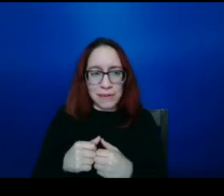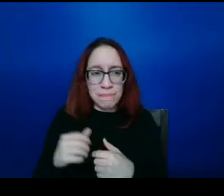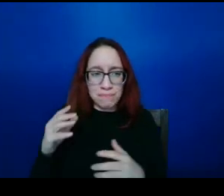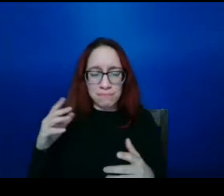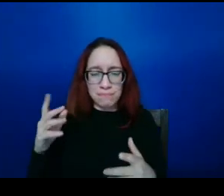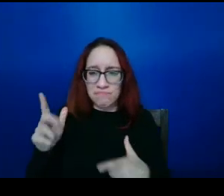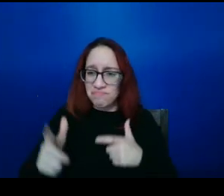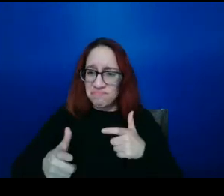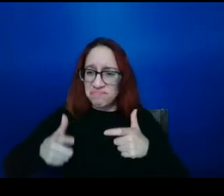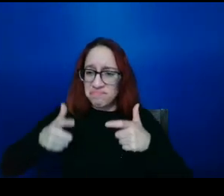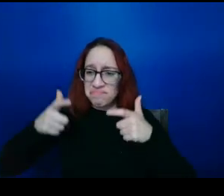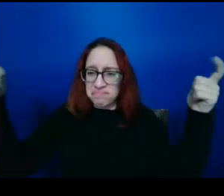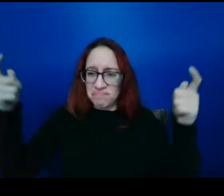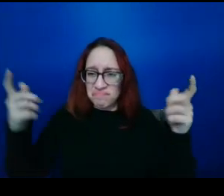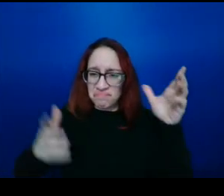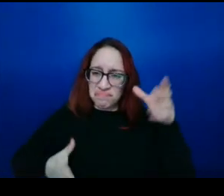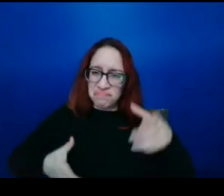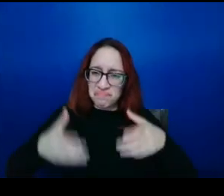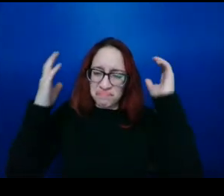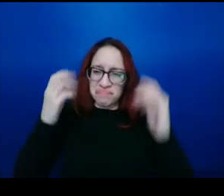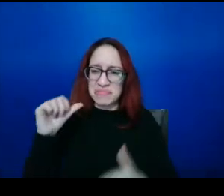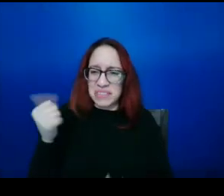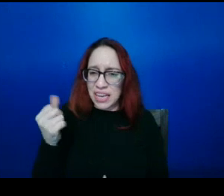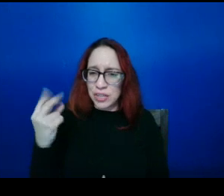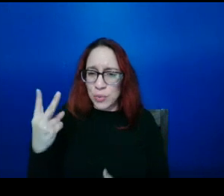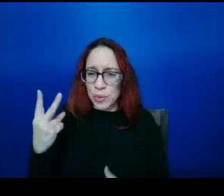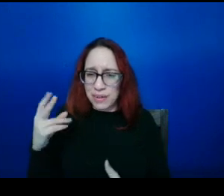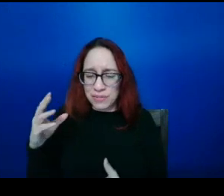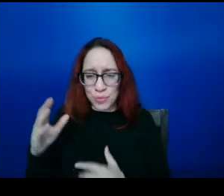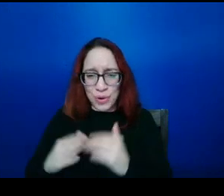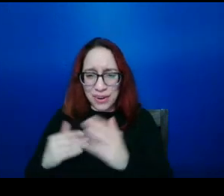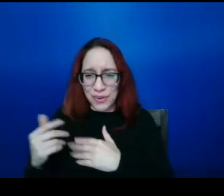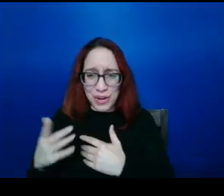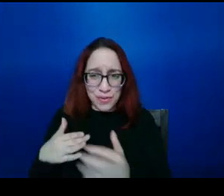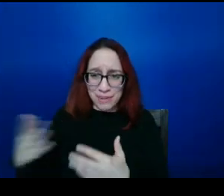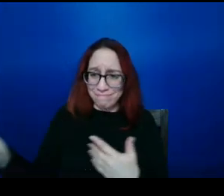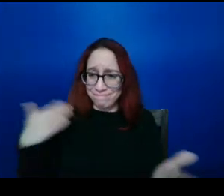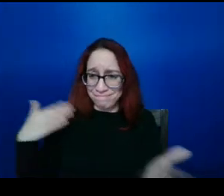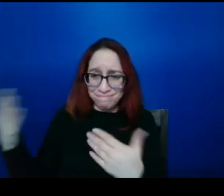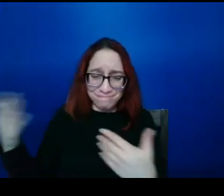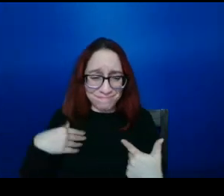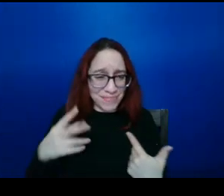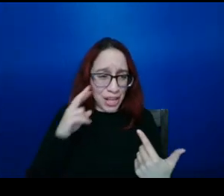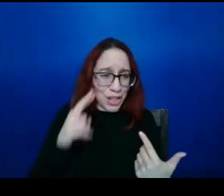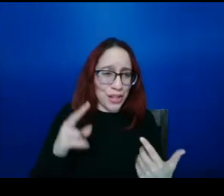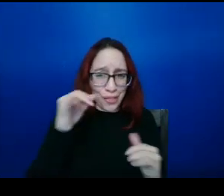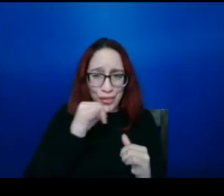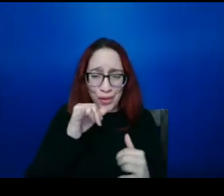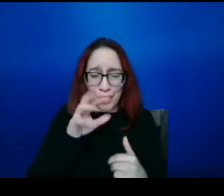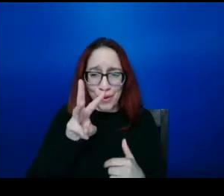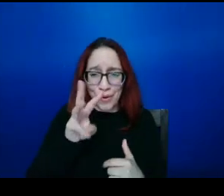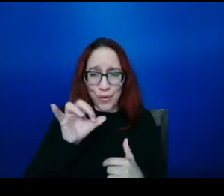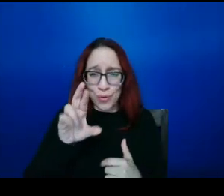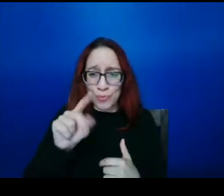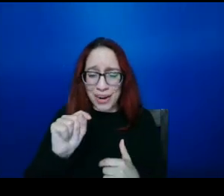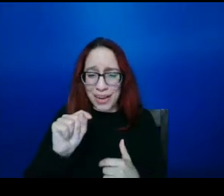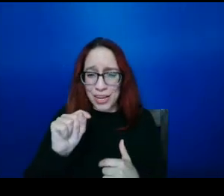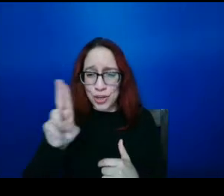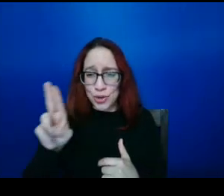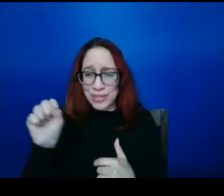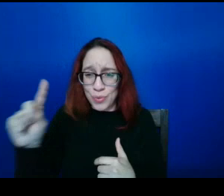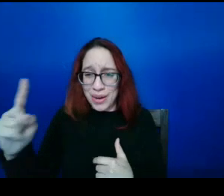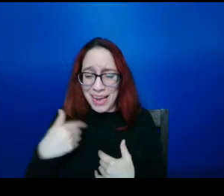oversized buildings left and right, 10, 12 stories, whatever's coming our direction. Look at the nonsense on Wilbright and US-1. I